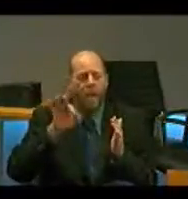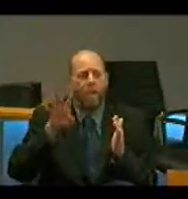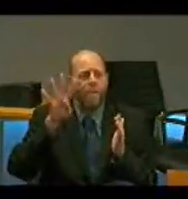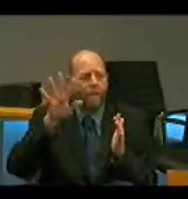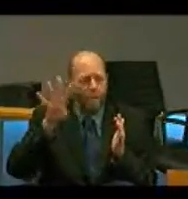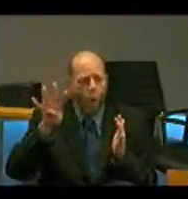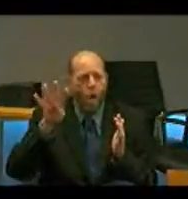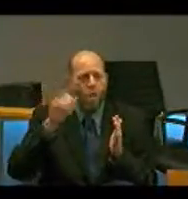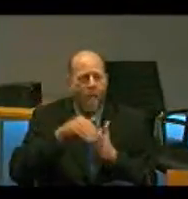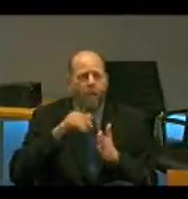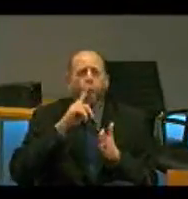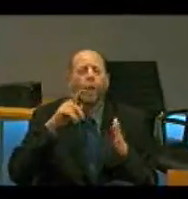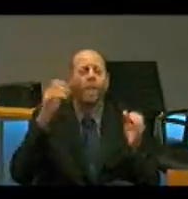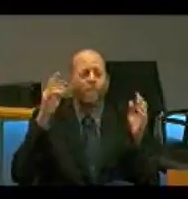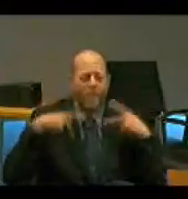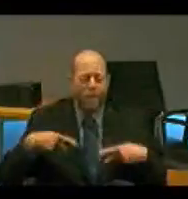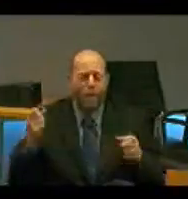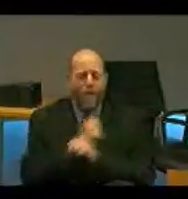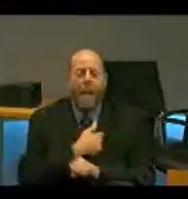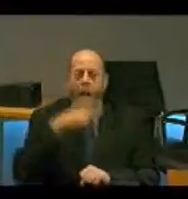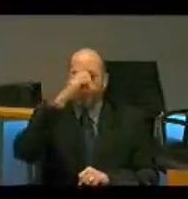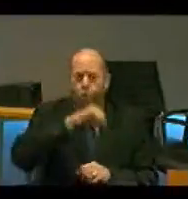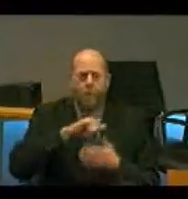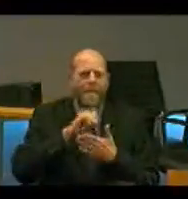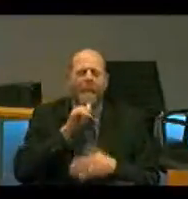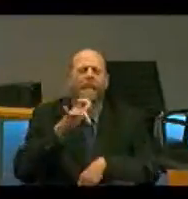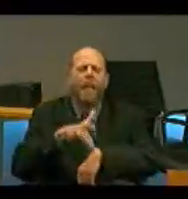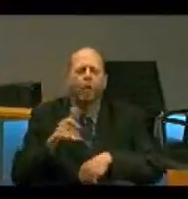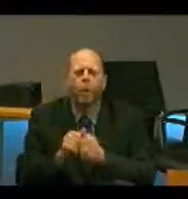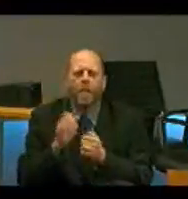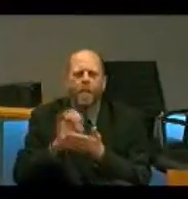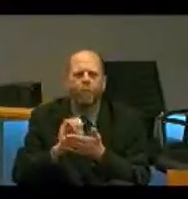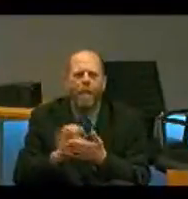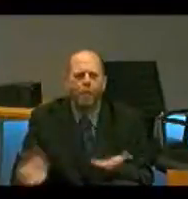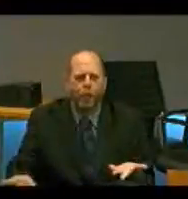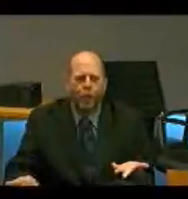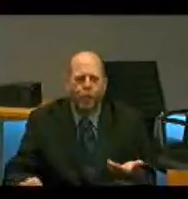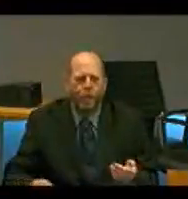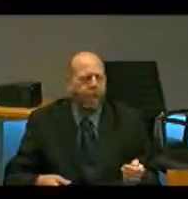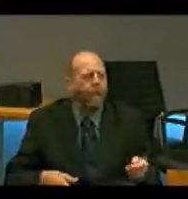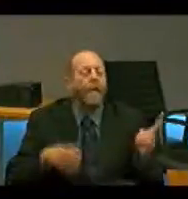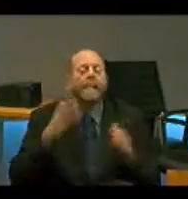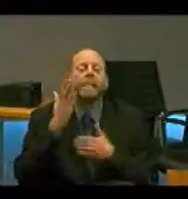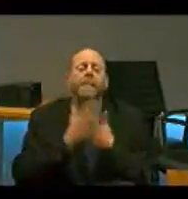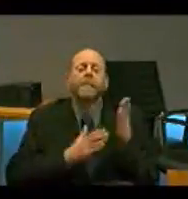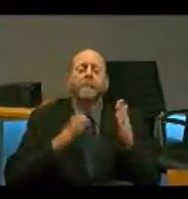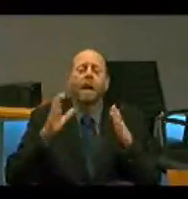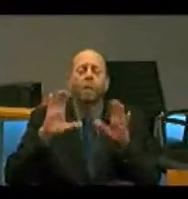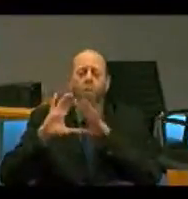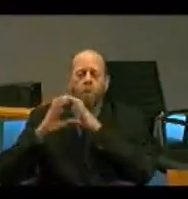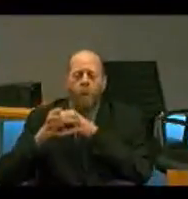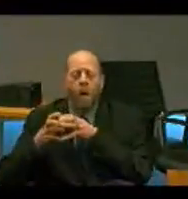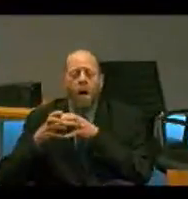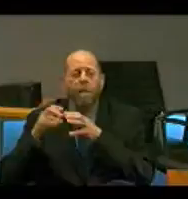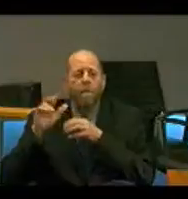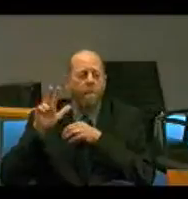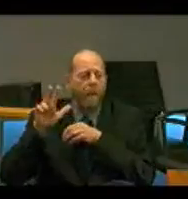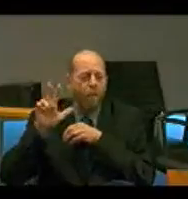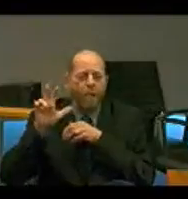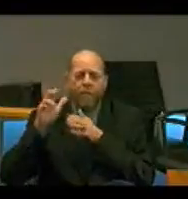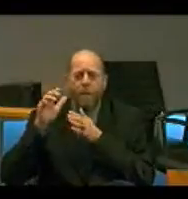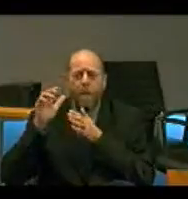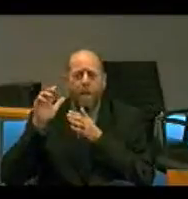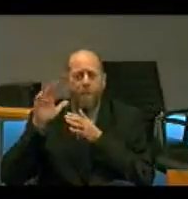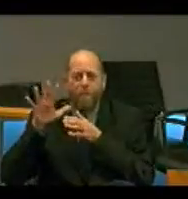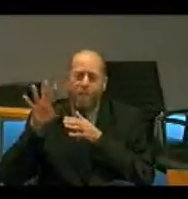in a physical fight. I assume that's not being touched with an eraser. Some cohort of that 3,954,000